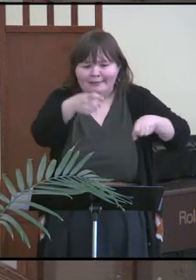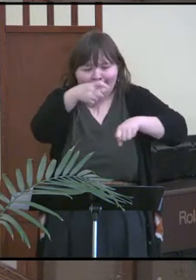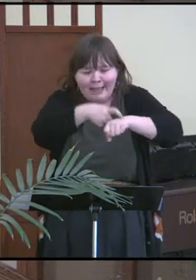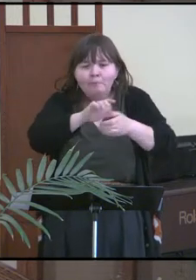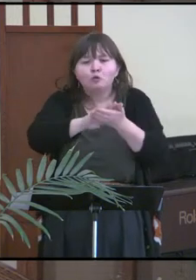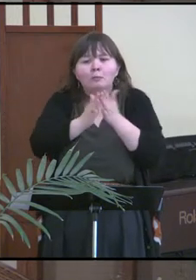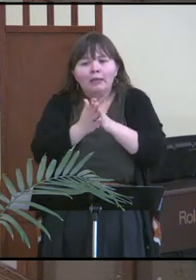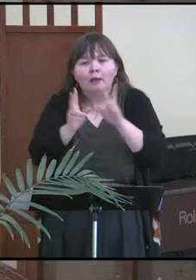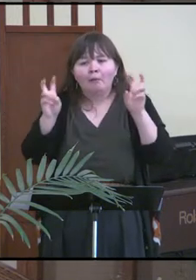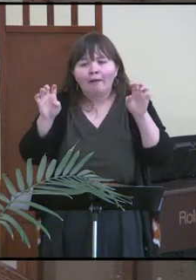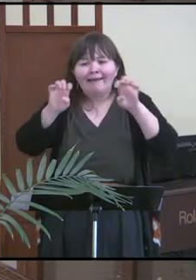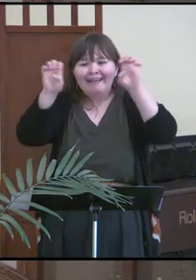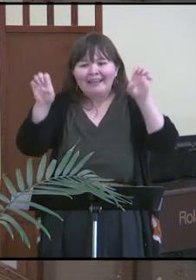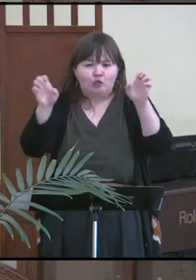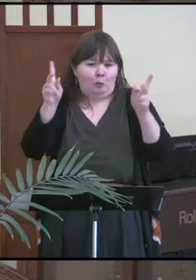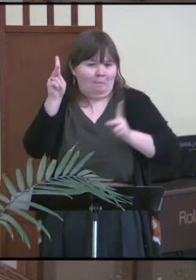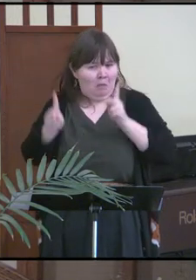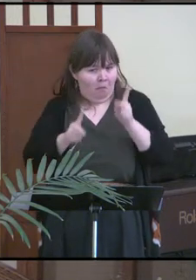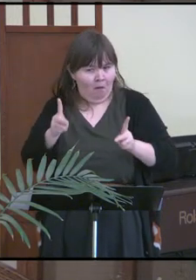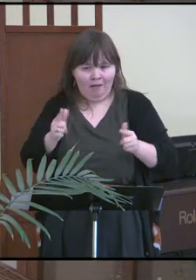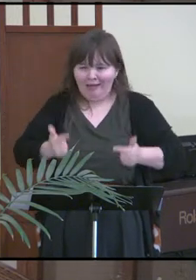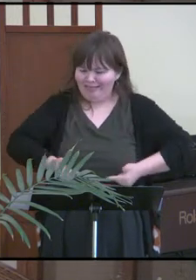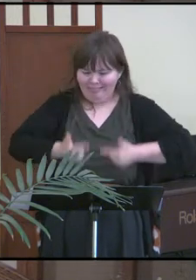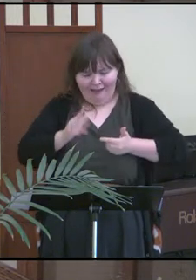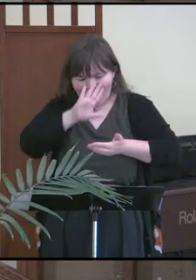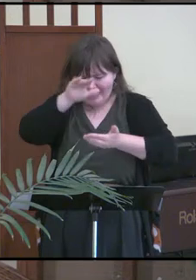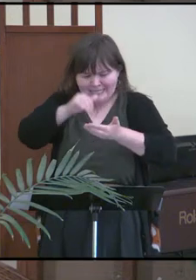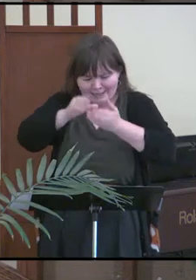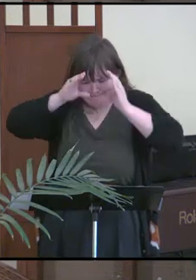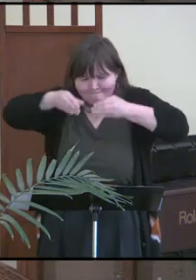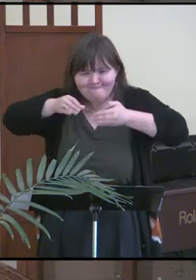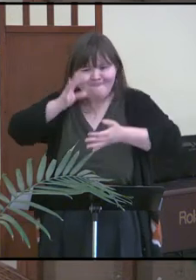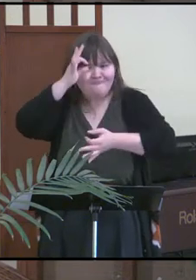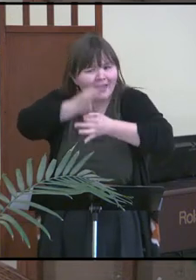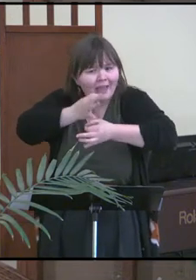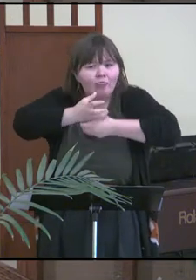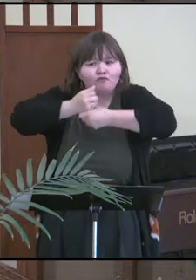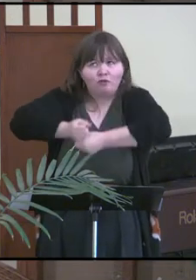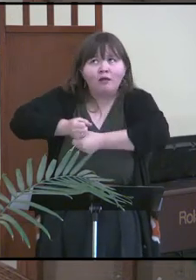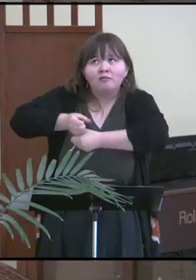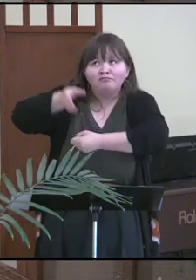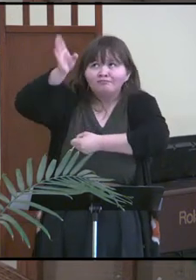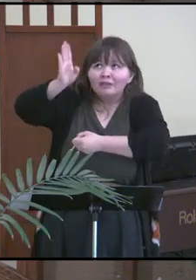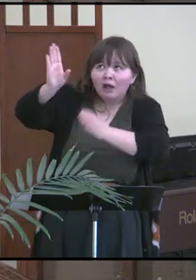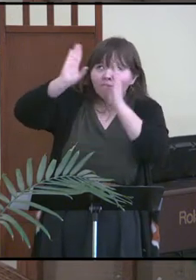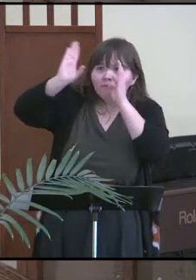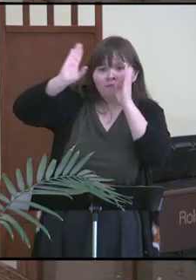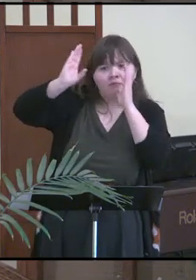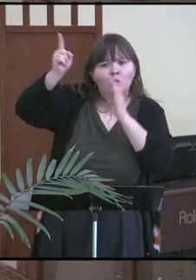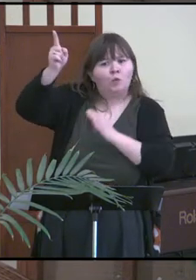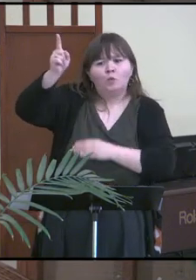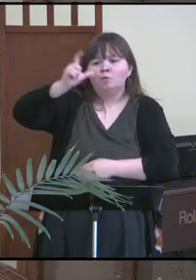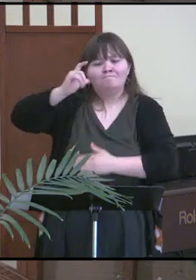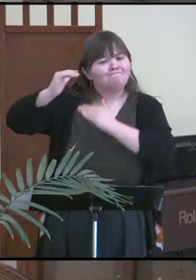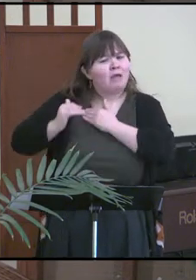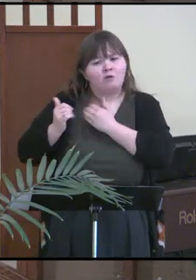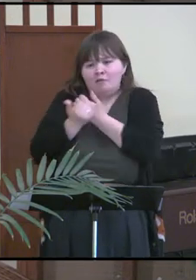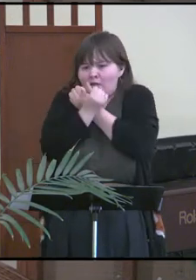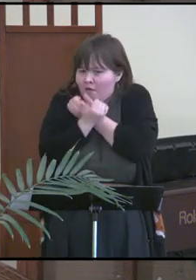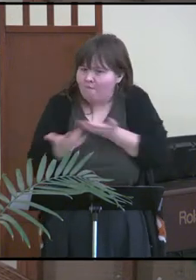Easter people, alive and centered in a faith and trust in a God who bears all things.